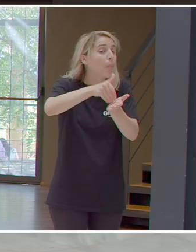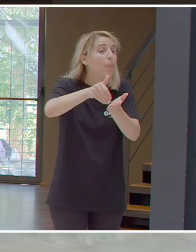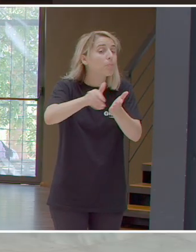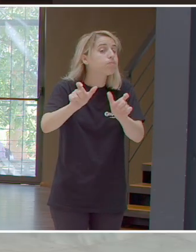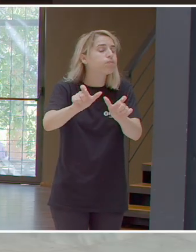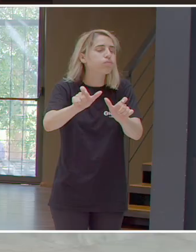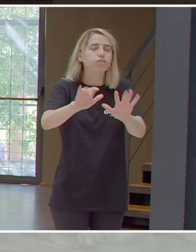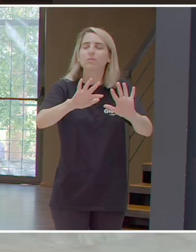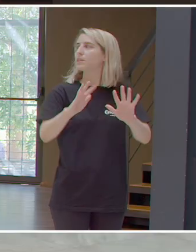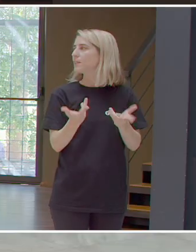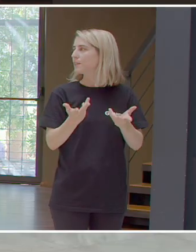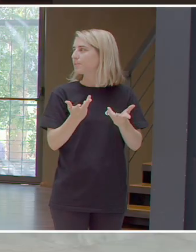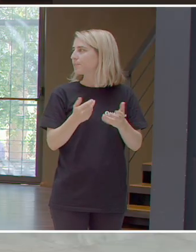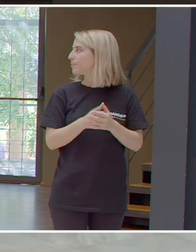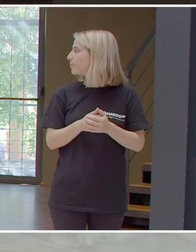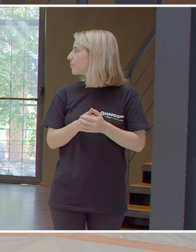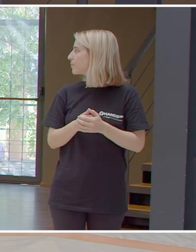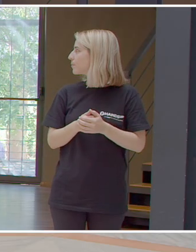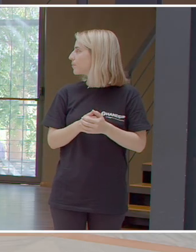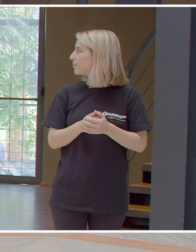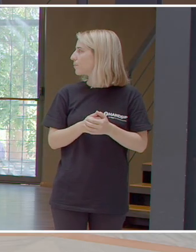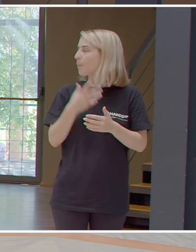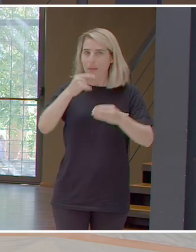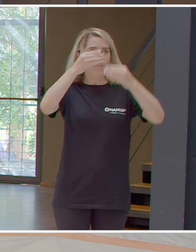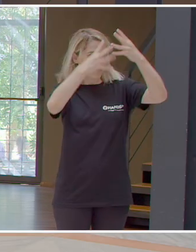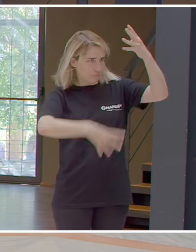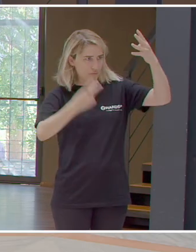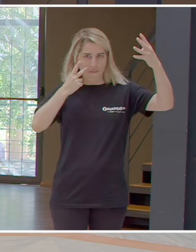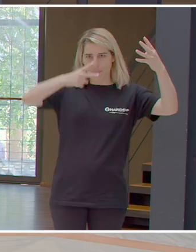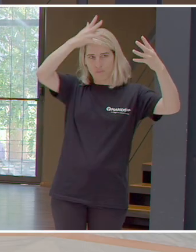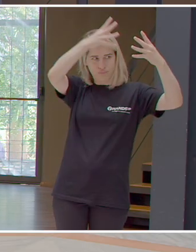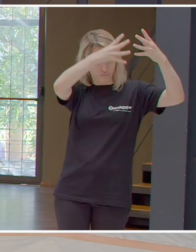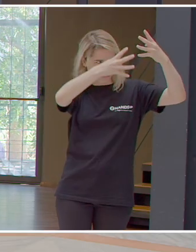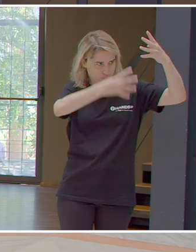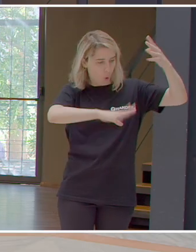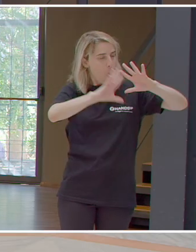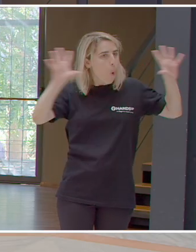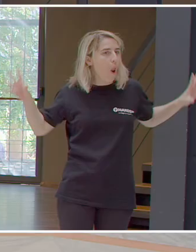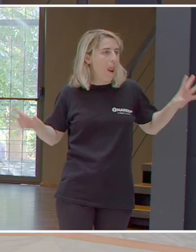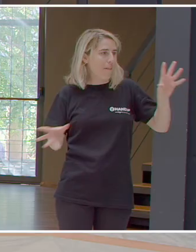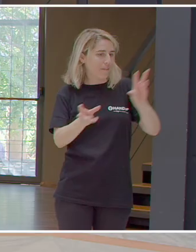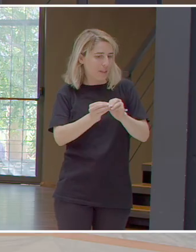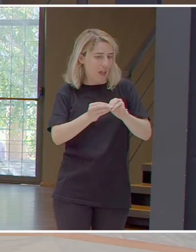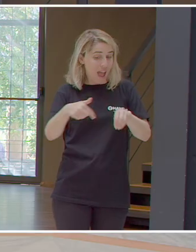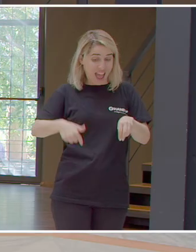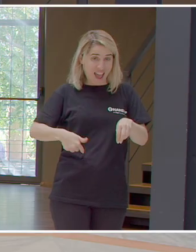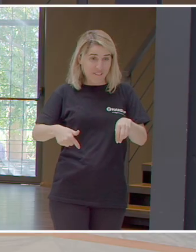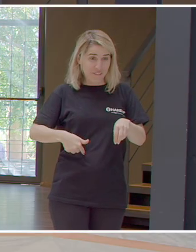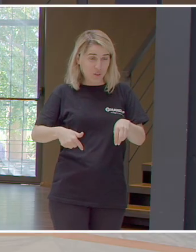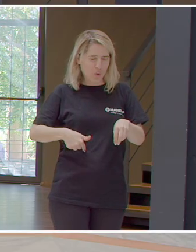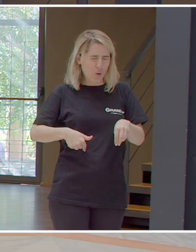many diseases, such as all of them I mentioned here, colon cancer is so